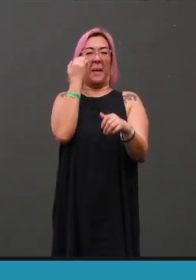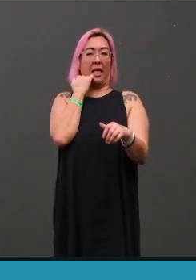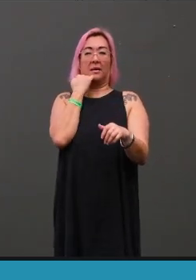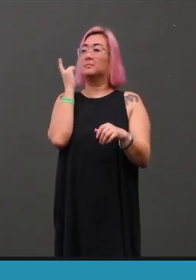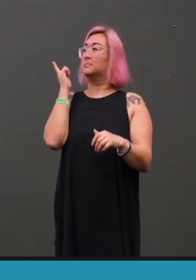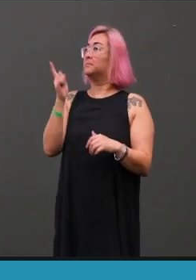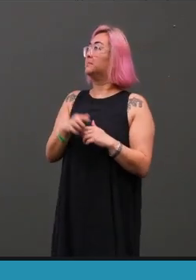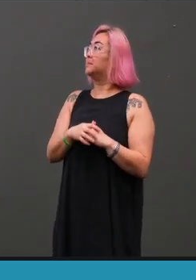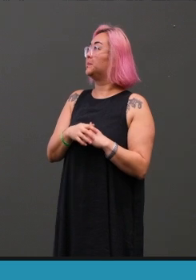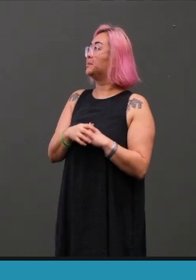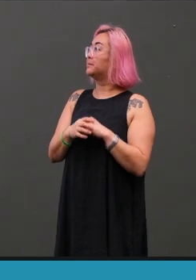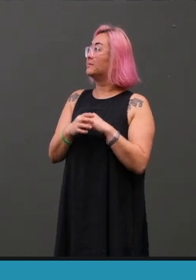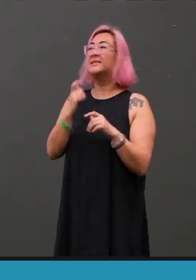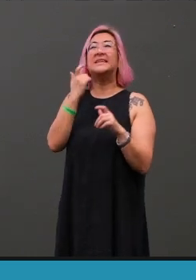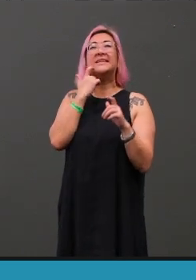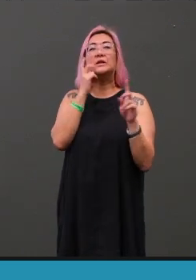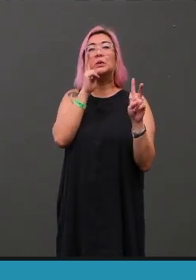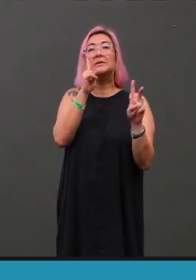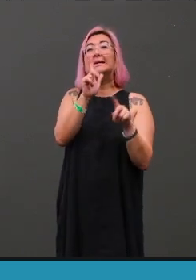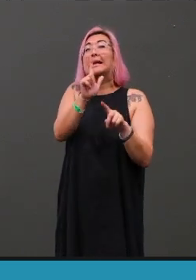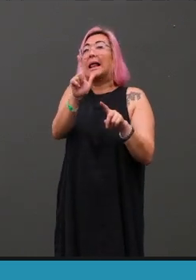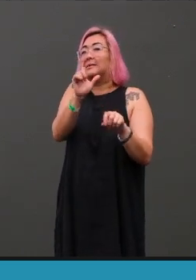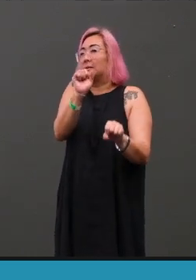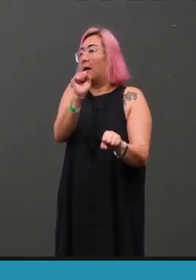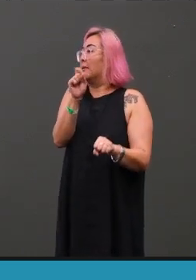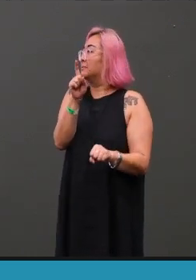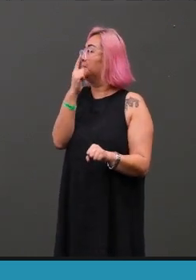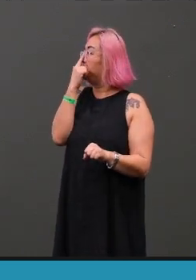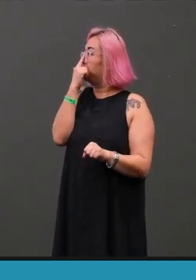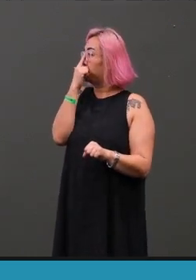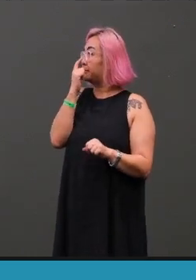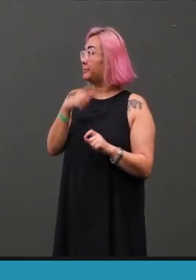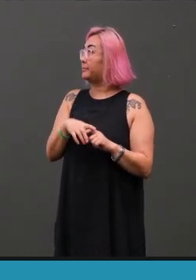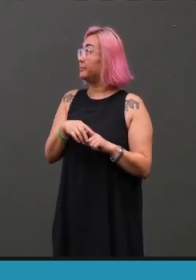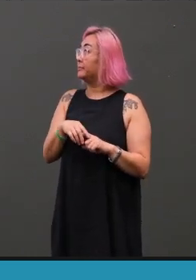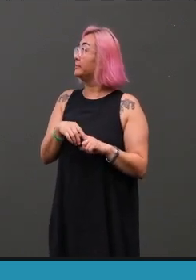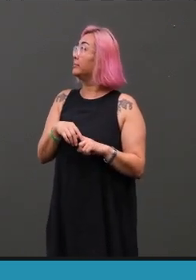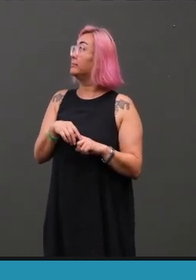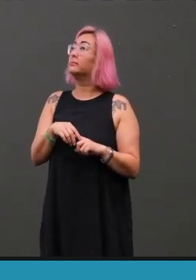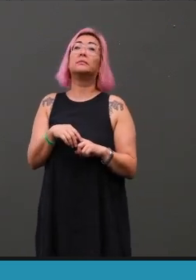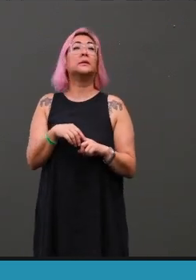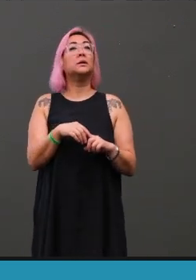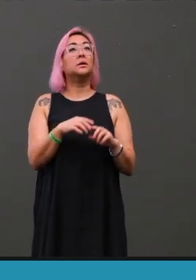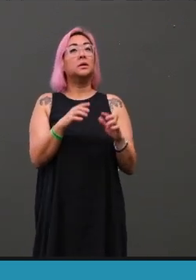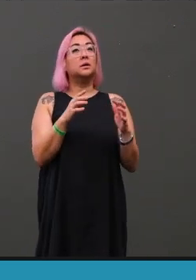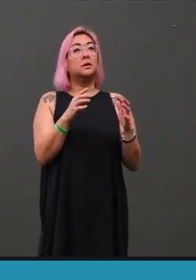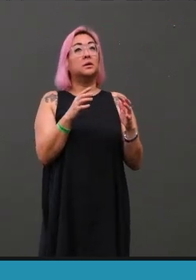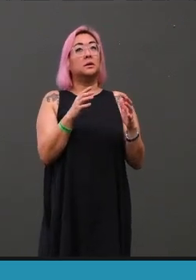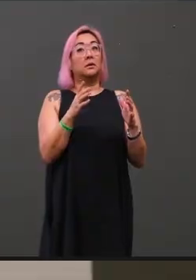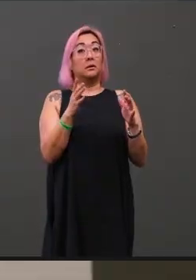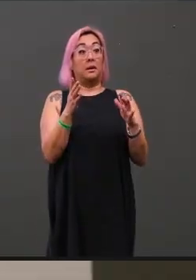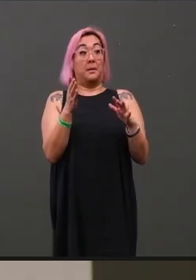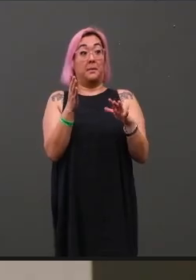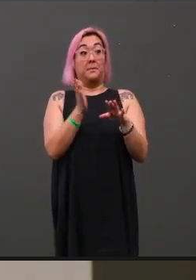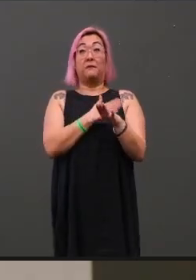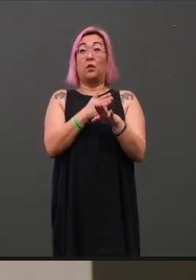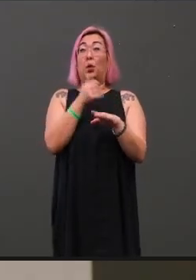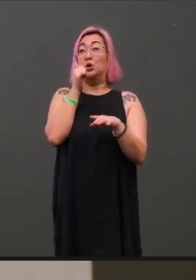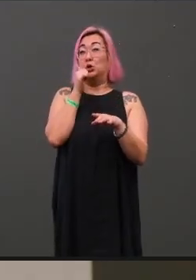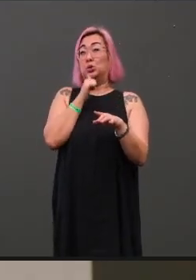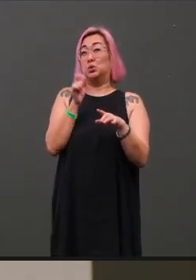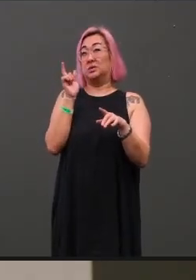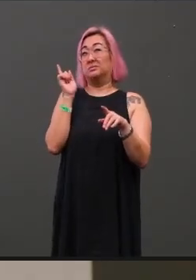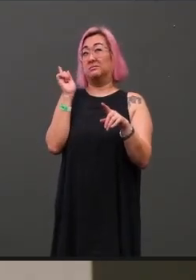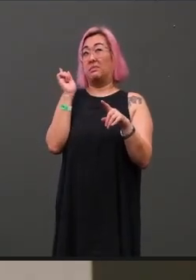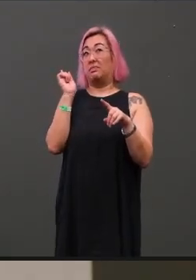it later on. So before we use the noise to modify the transparency of the sprite, so we get some variations in the God